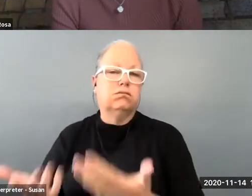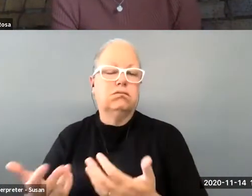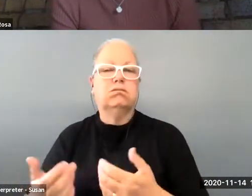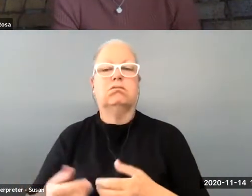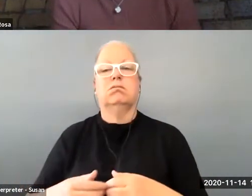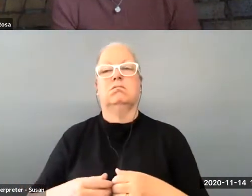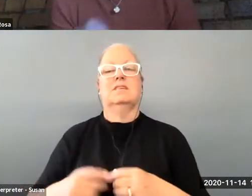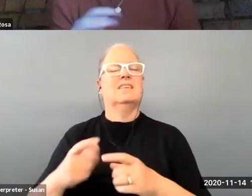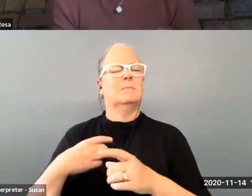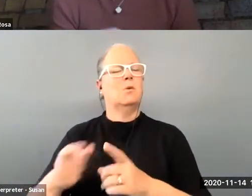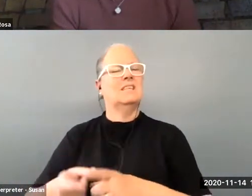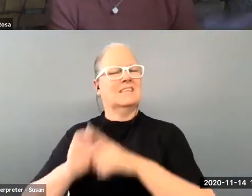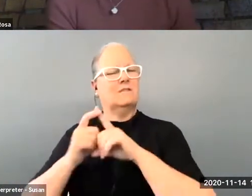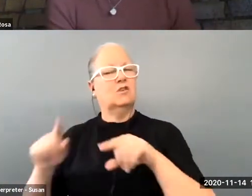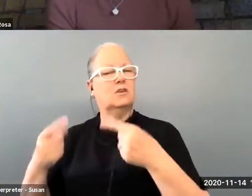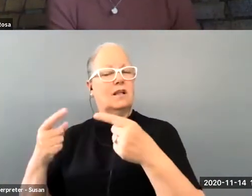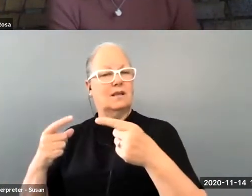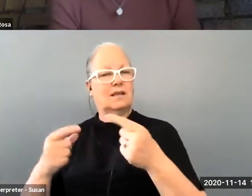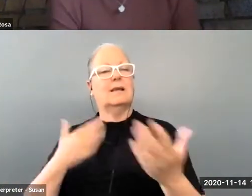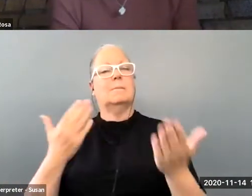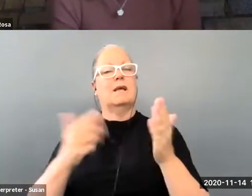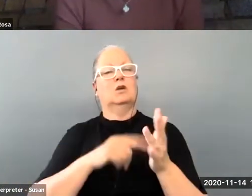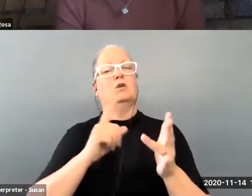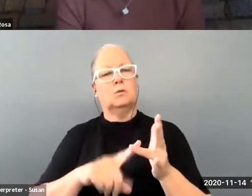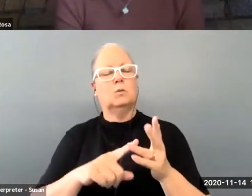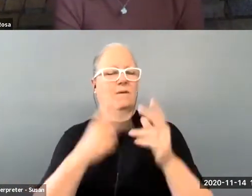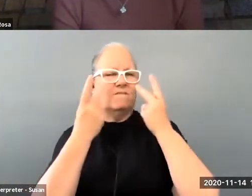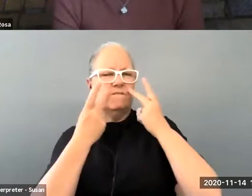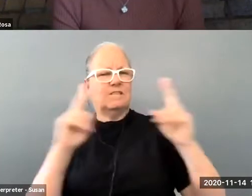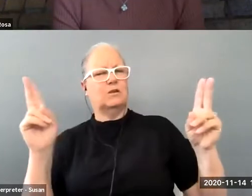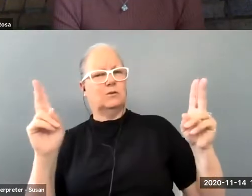challenging than, say, doing something more kinesthetic and visual.